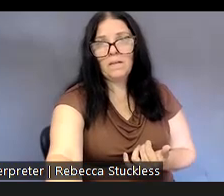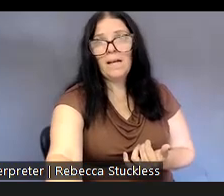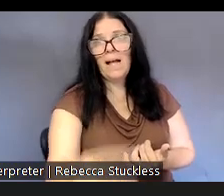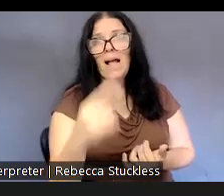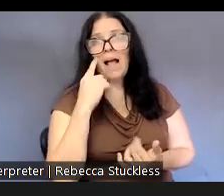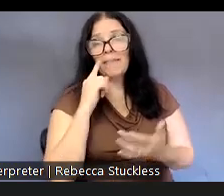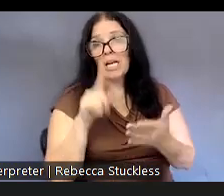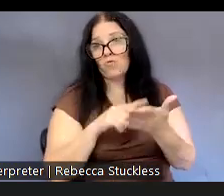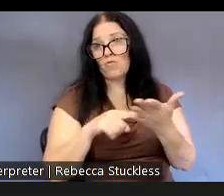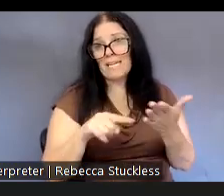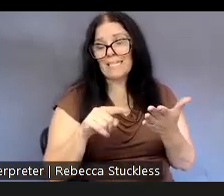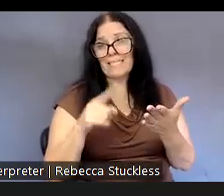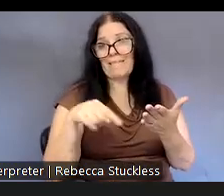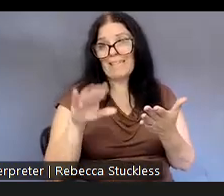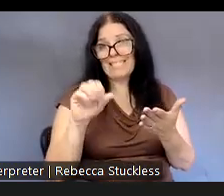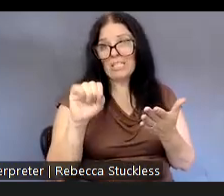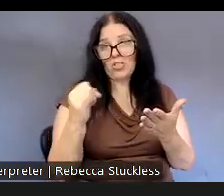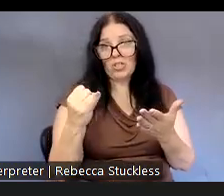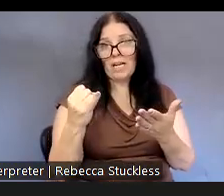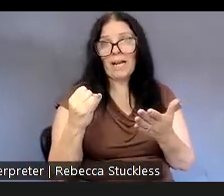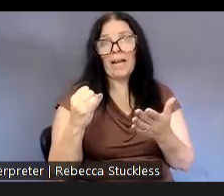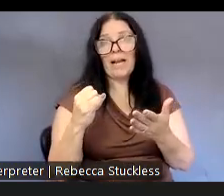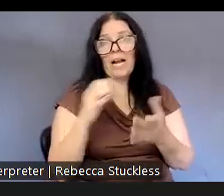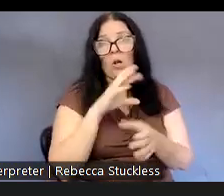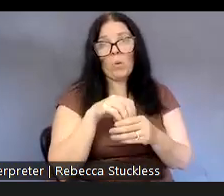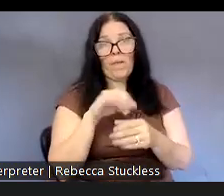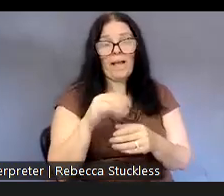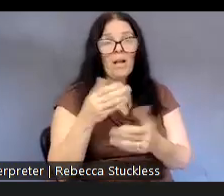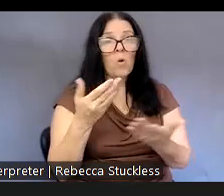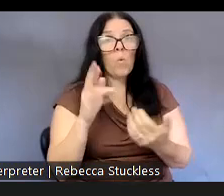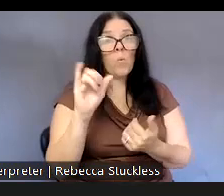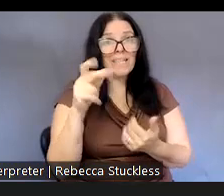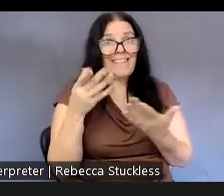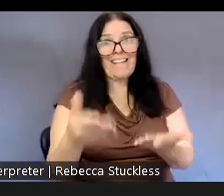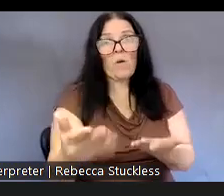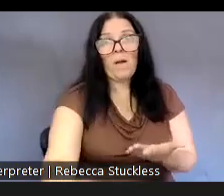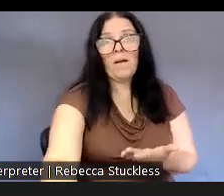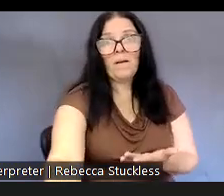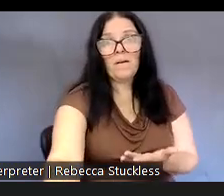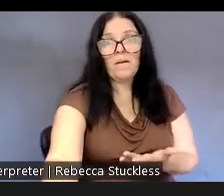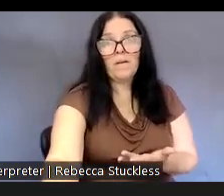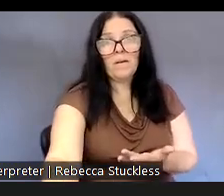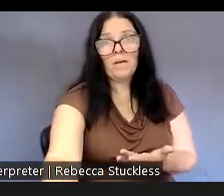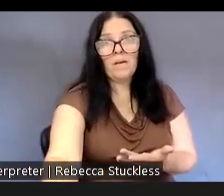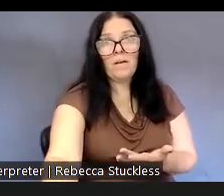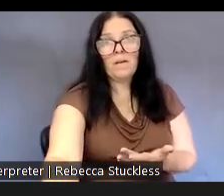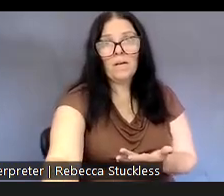would include myself among them, I think the risk that's there is that it